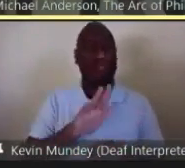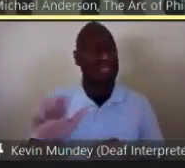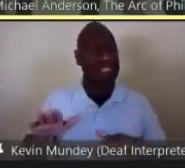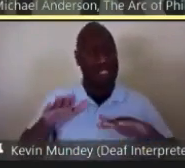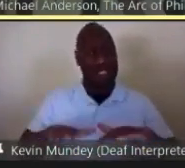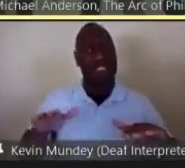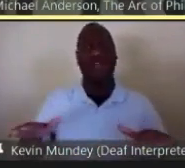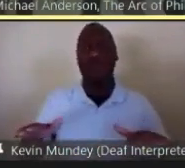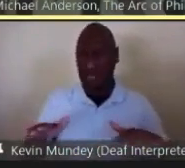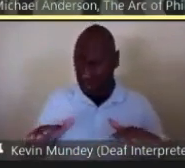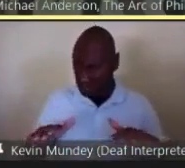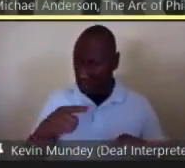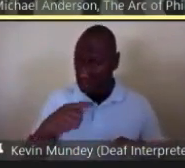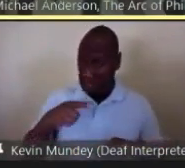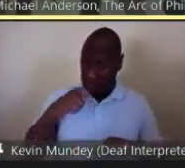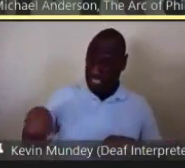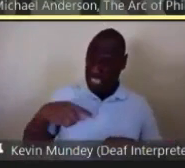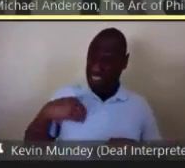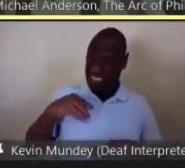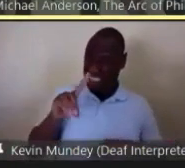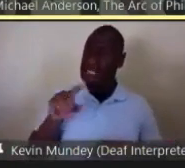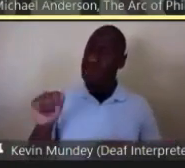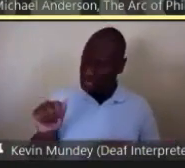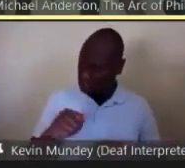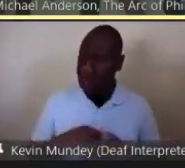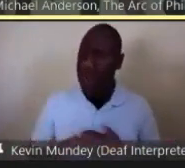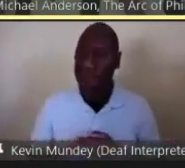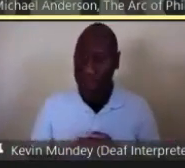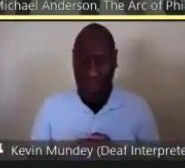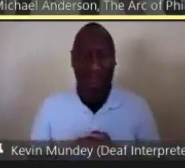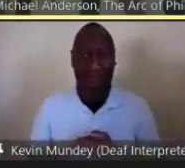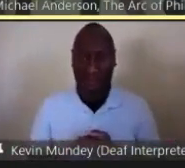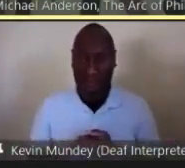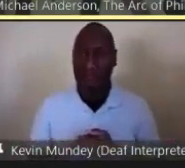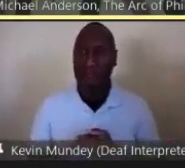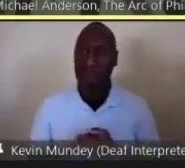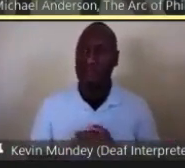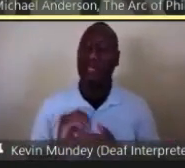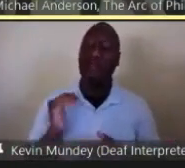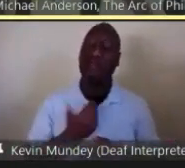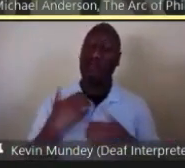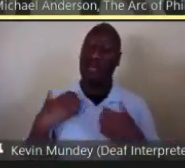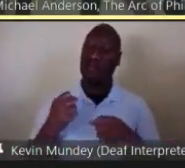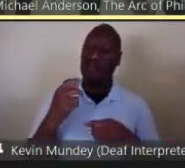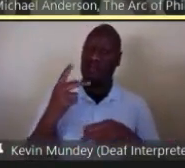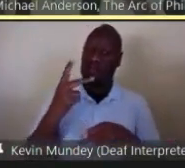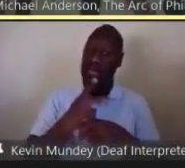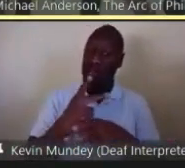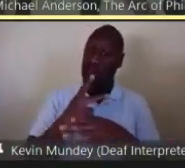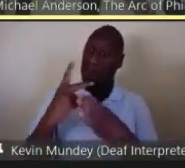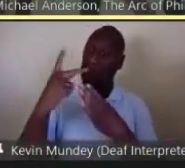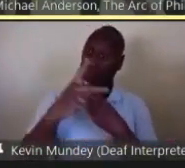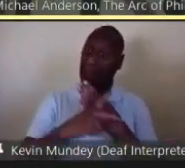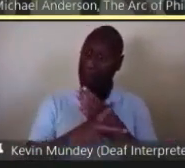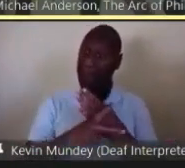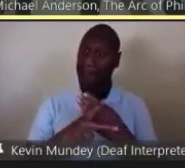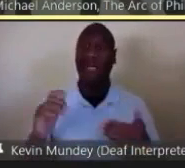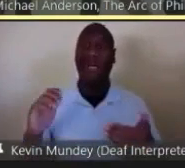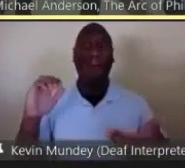their children with disabilities. Our healthcare program partners